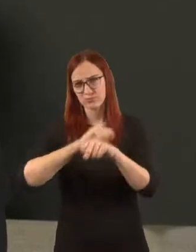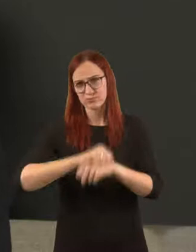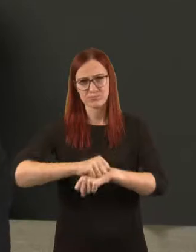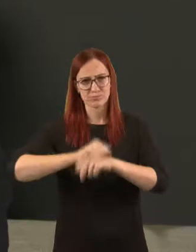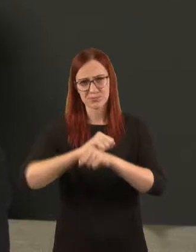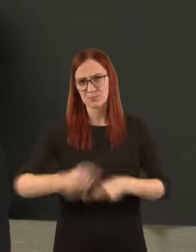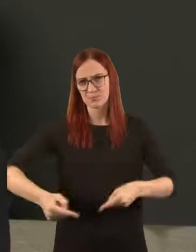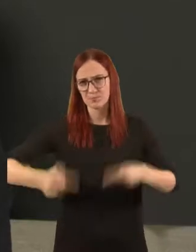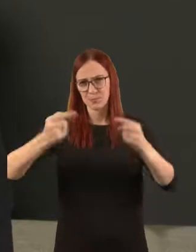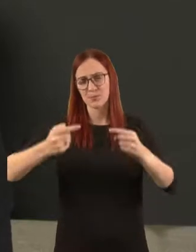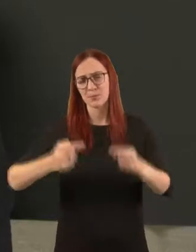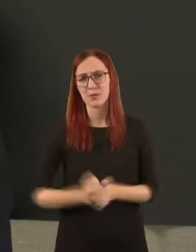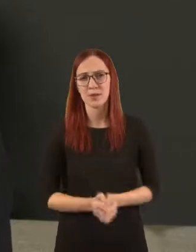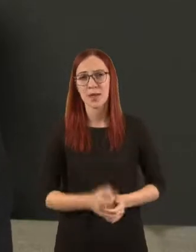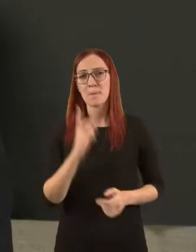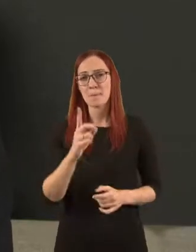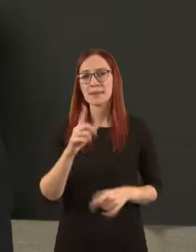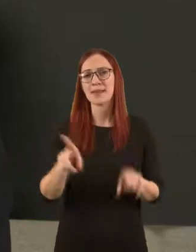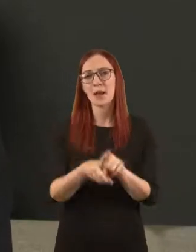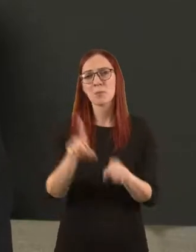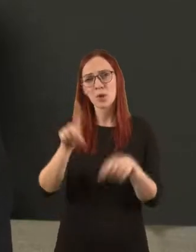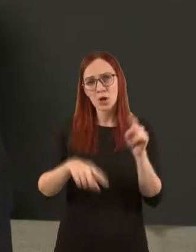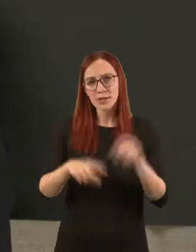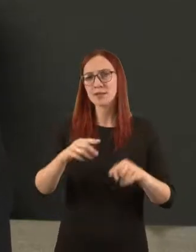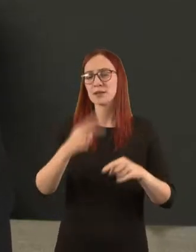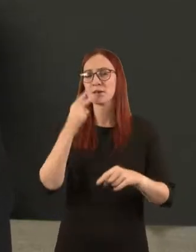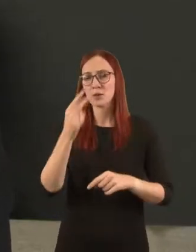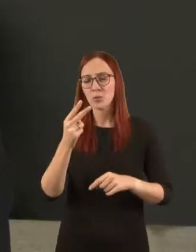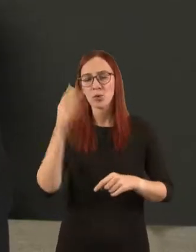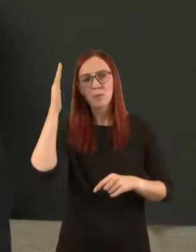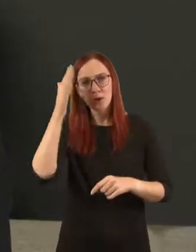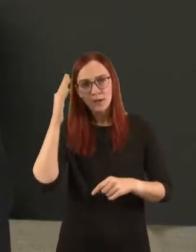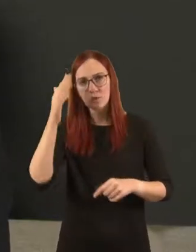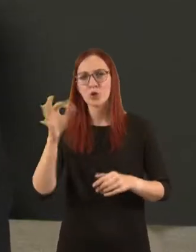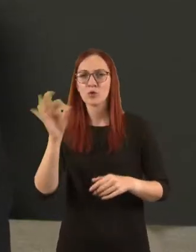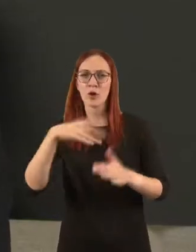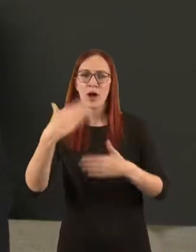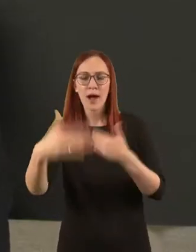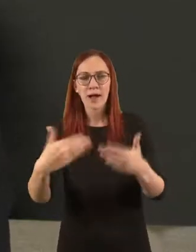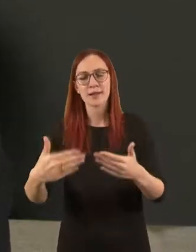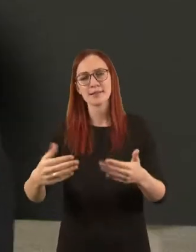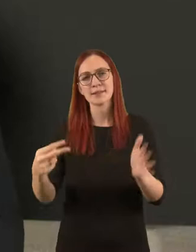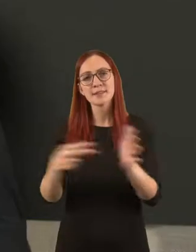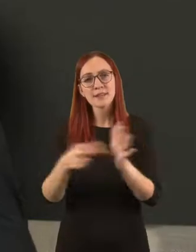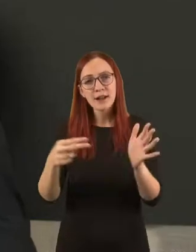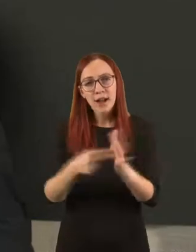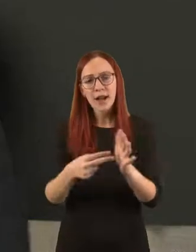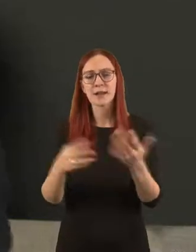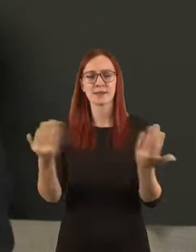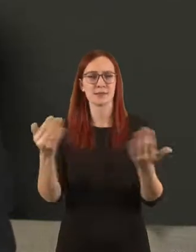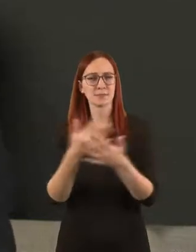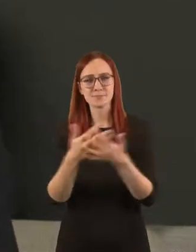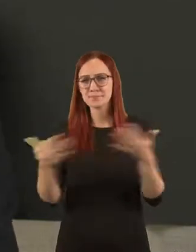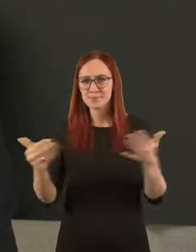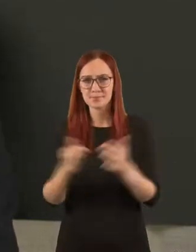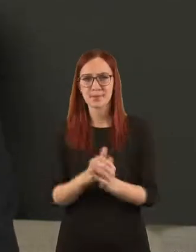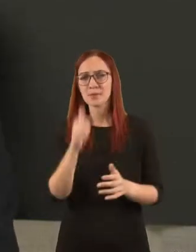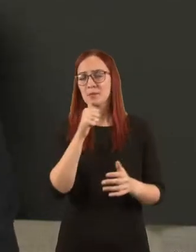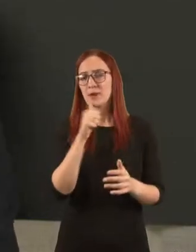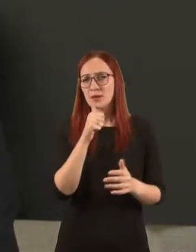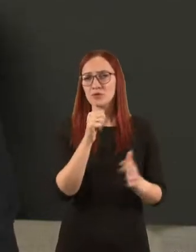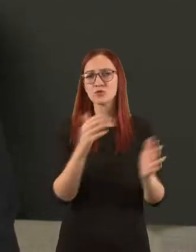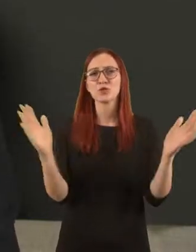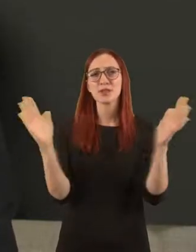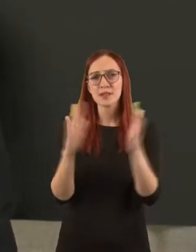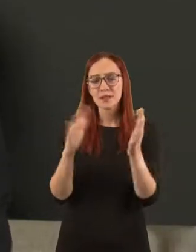we need to be aware that there will be resistance from the society, but we as politicians should see the future and we should